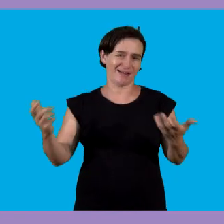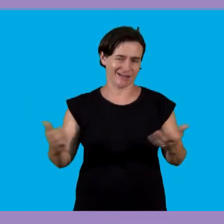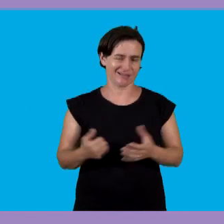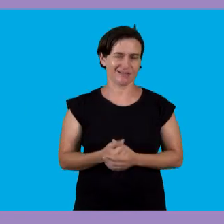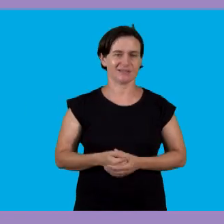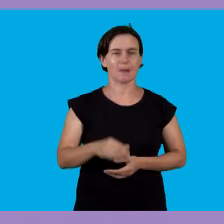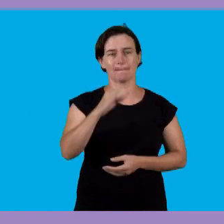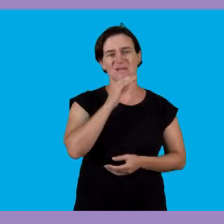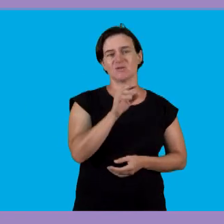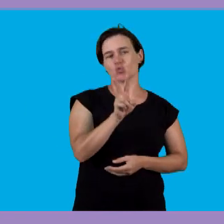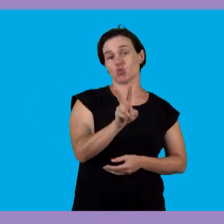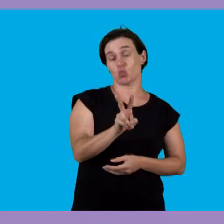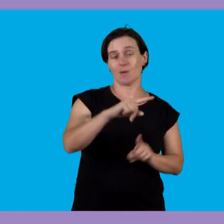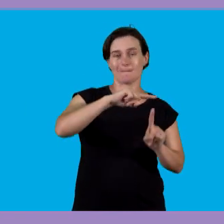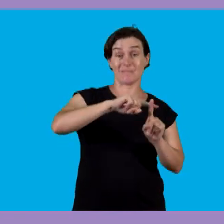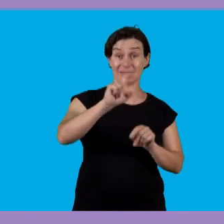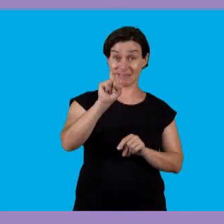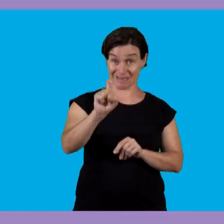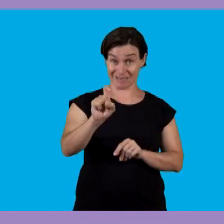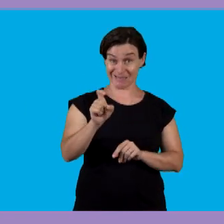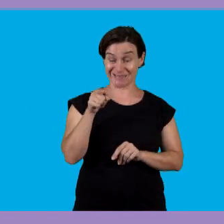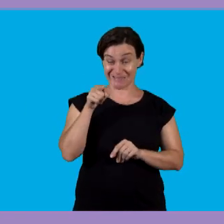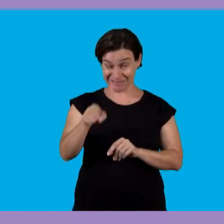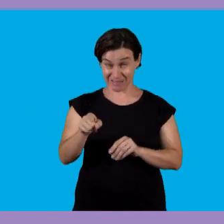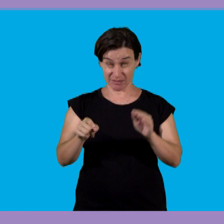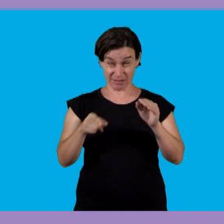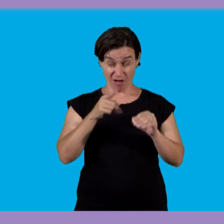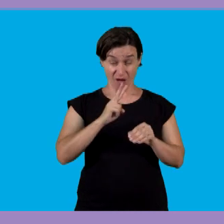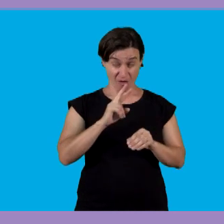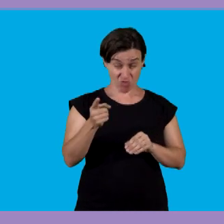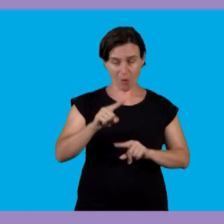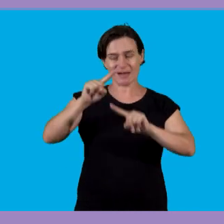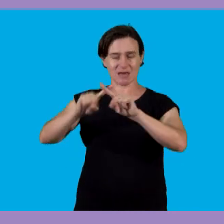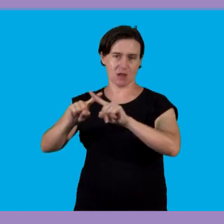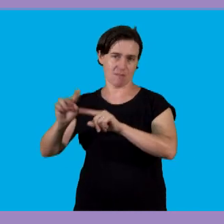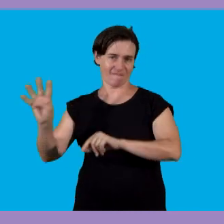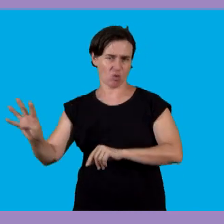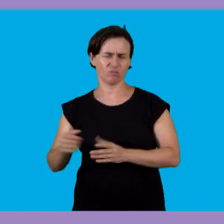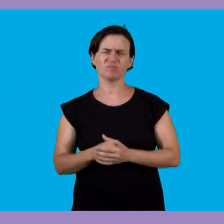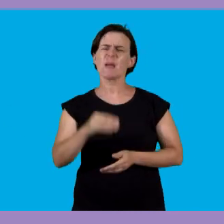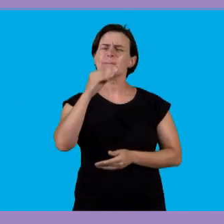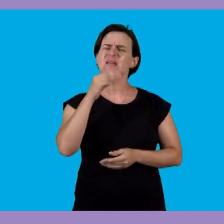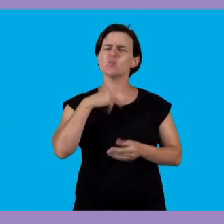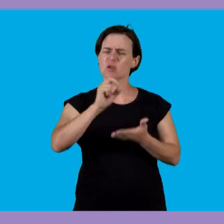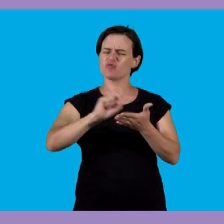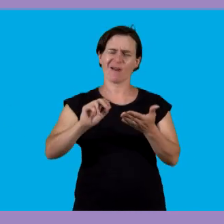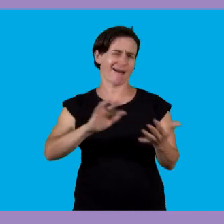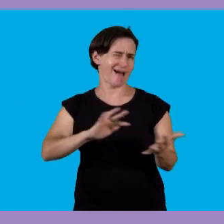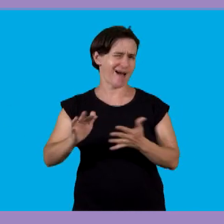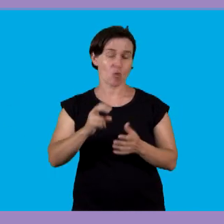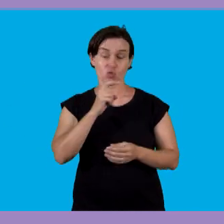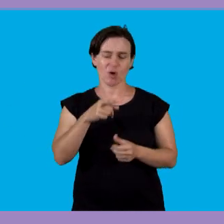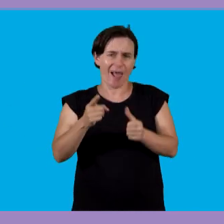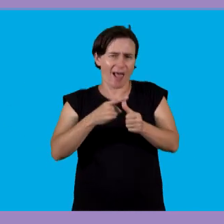And of course, the result of that is going to be multiplied by 4. So what is that algebraic expression going to look